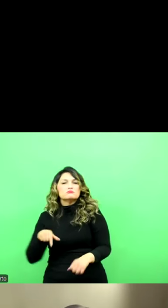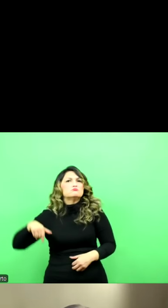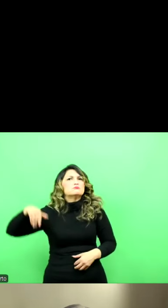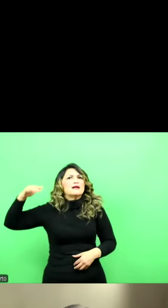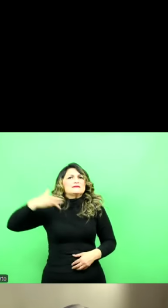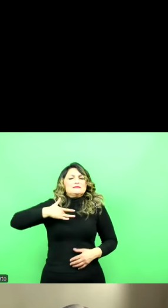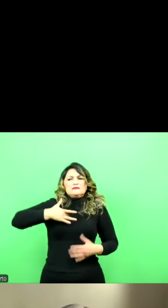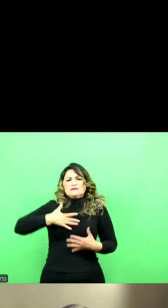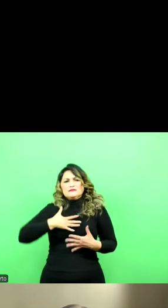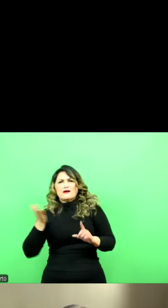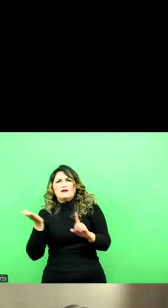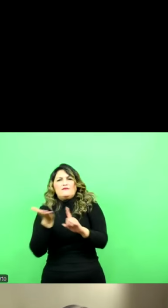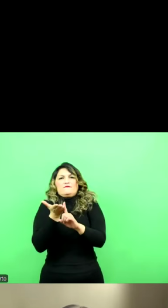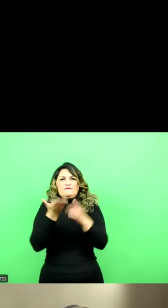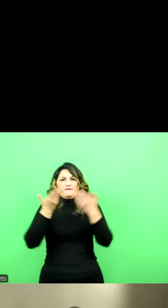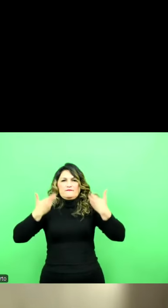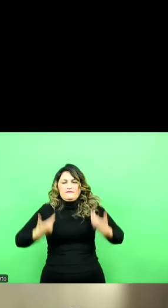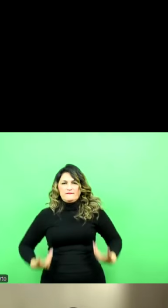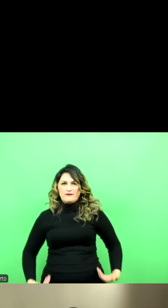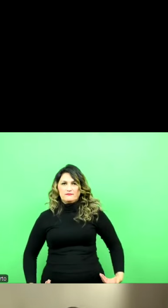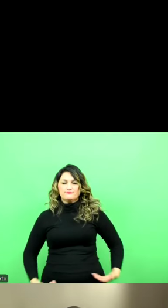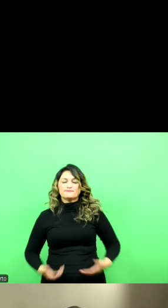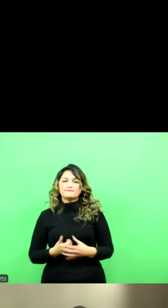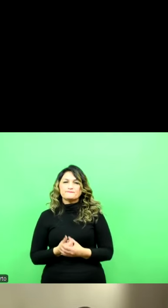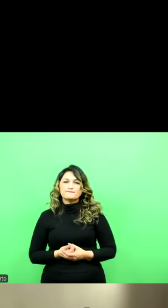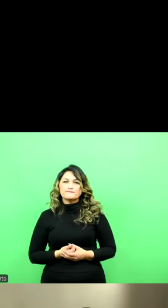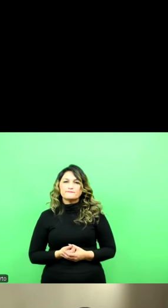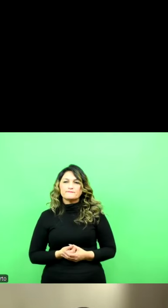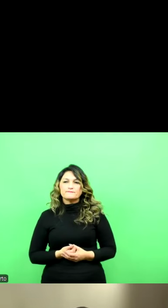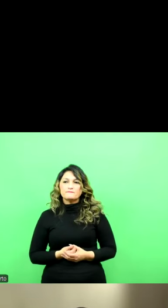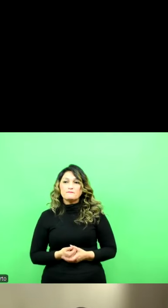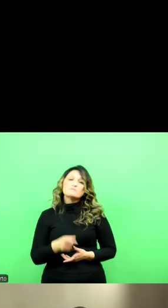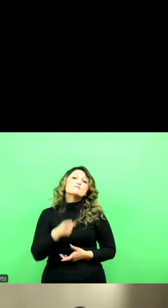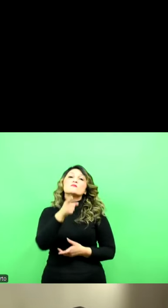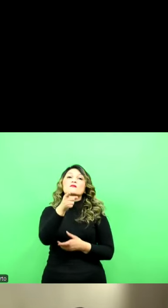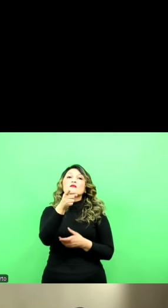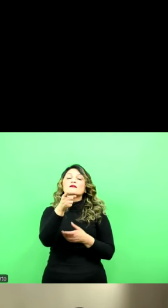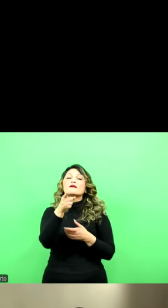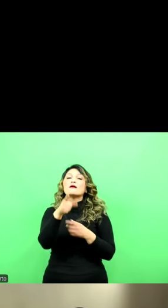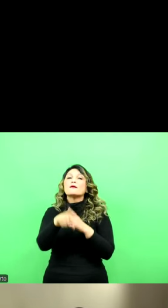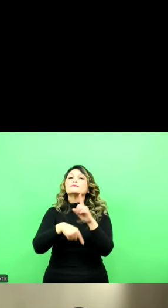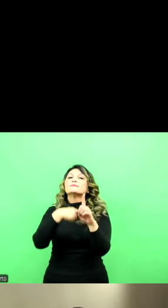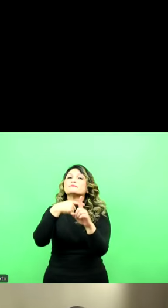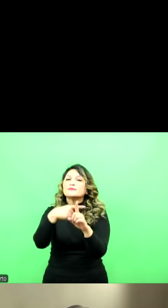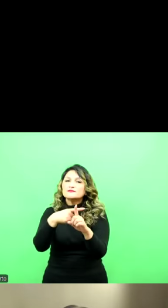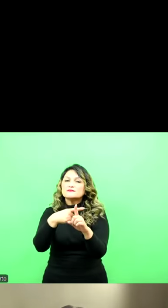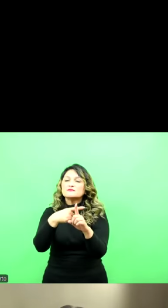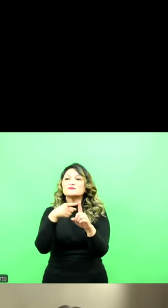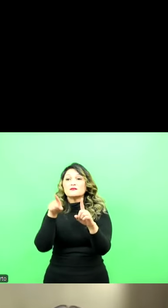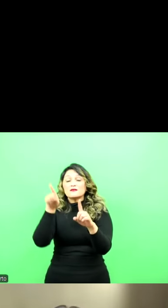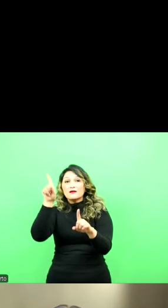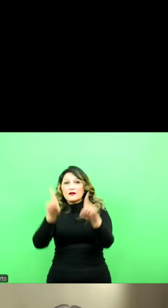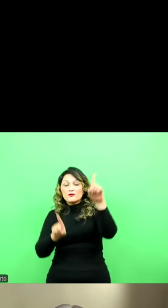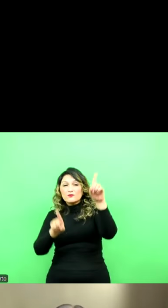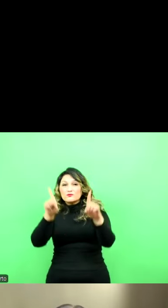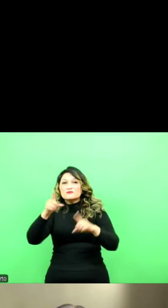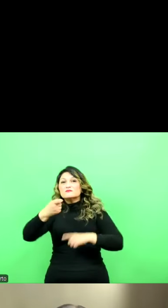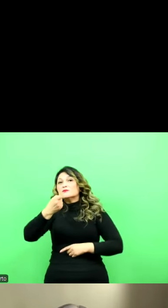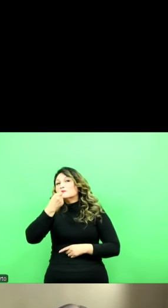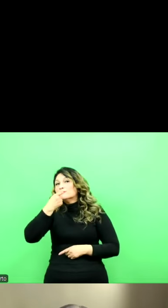medication, the increase in stress levels that is associated with public sheltering, and the loss